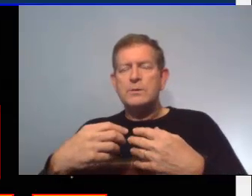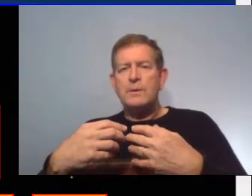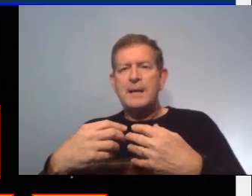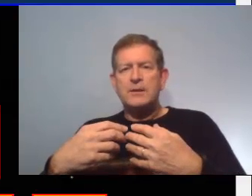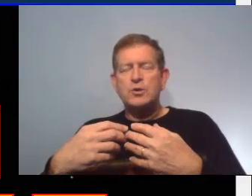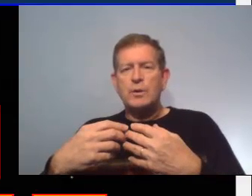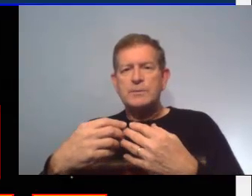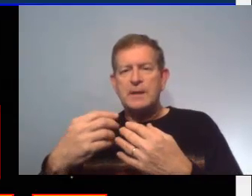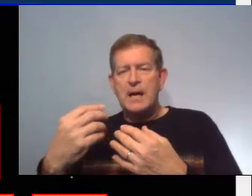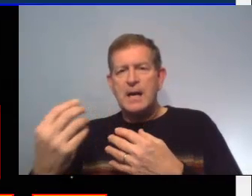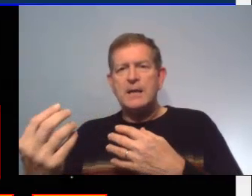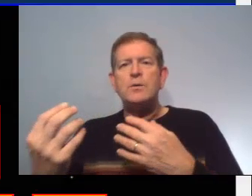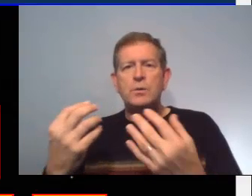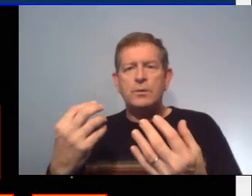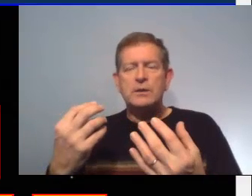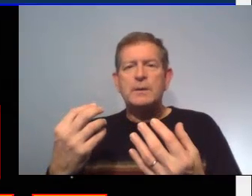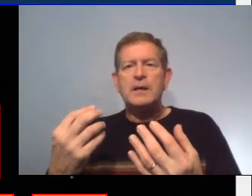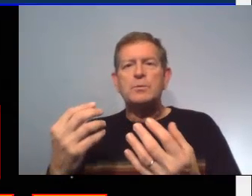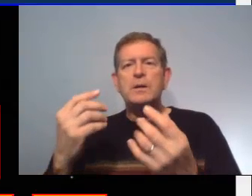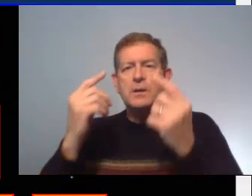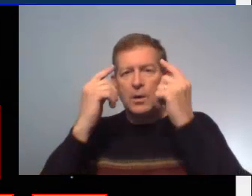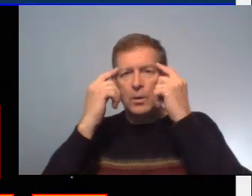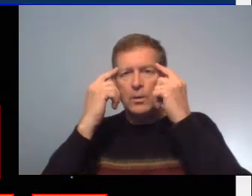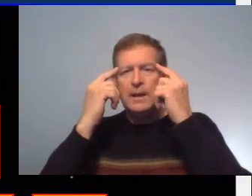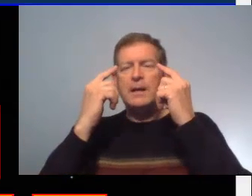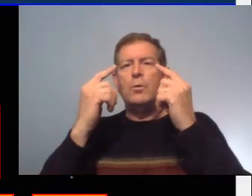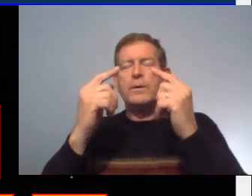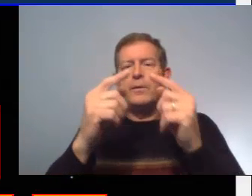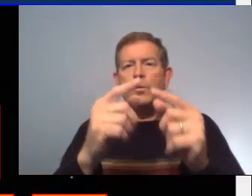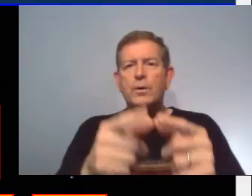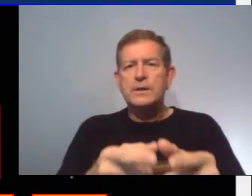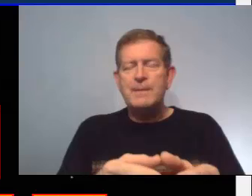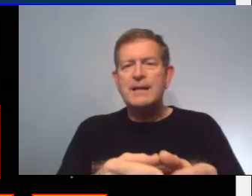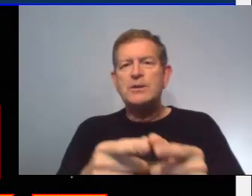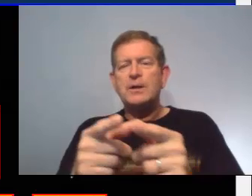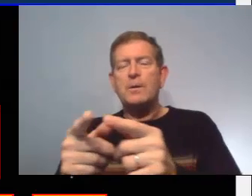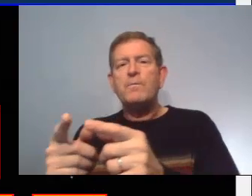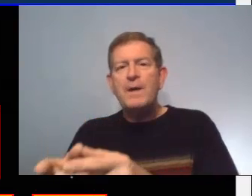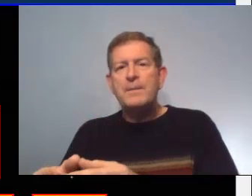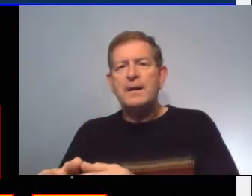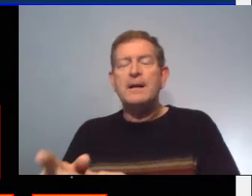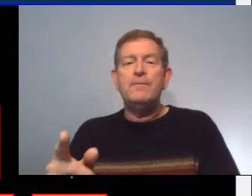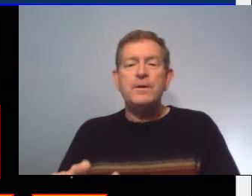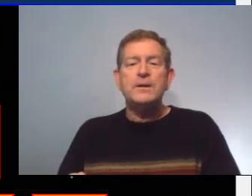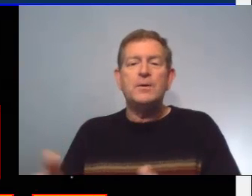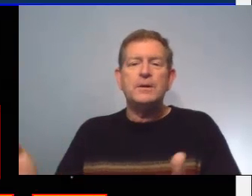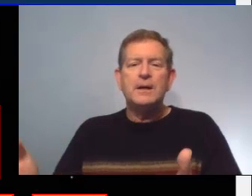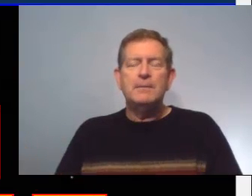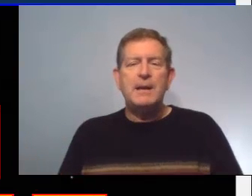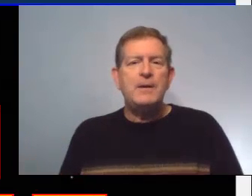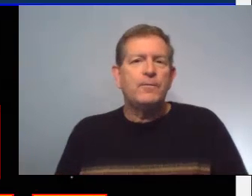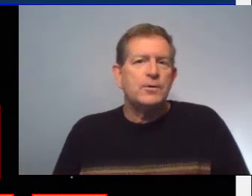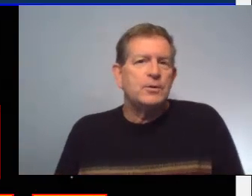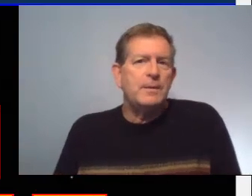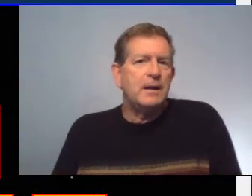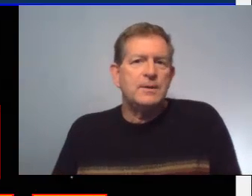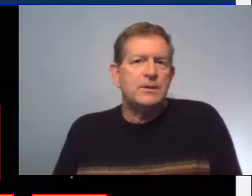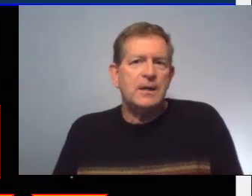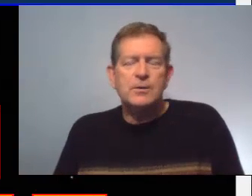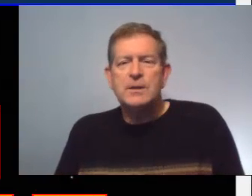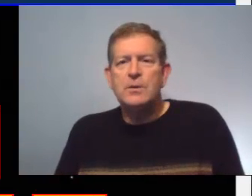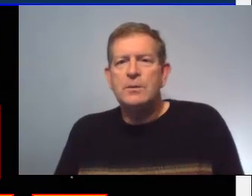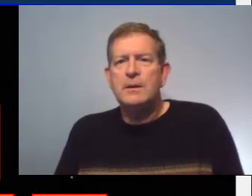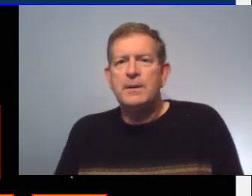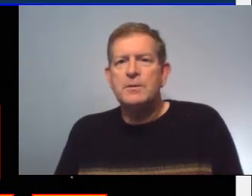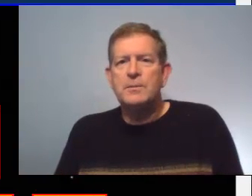the reason we make this choice between un and une is because we know whether the word is masculine or feminine. And if we don't, maybe at first you'll make a